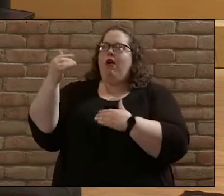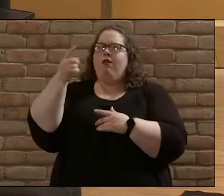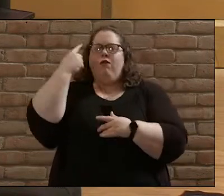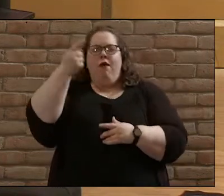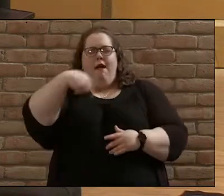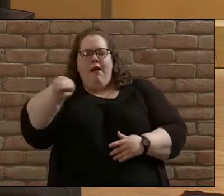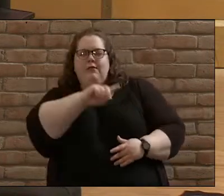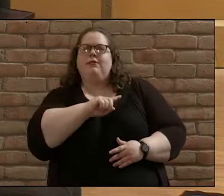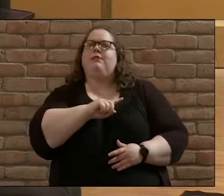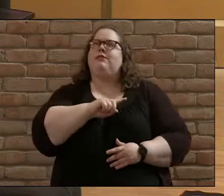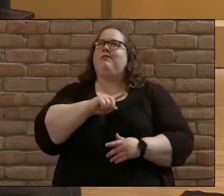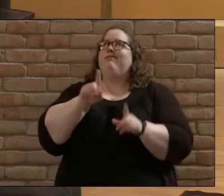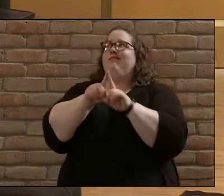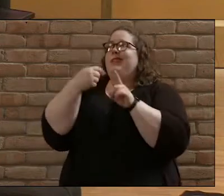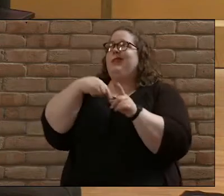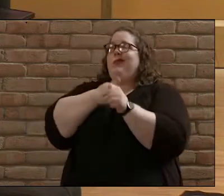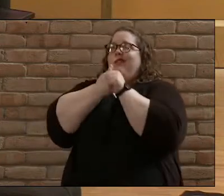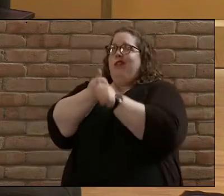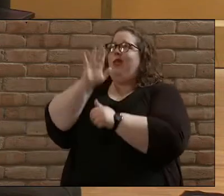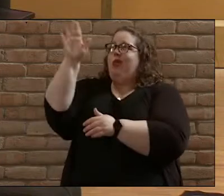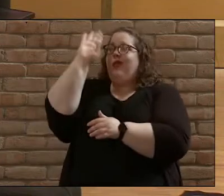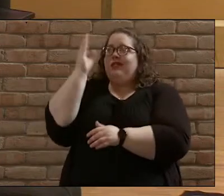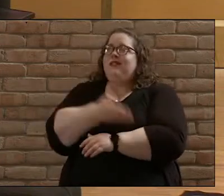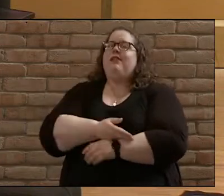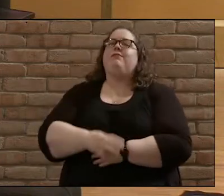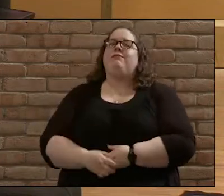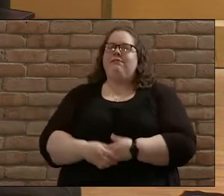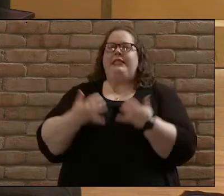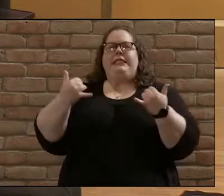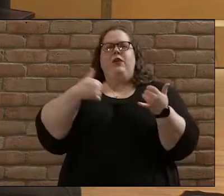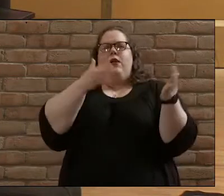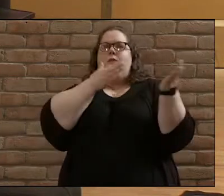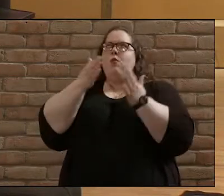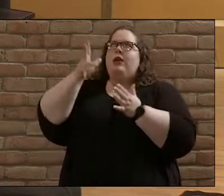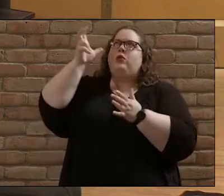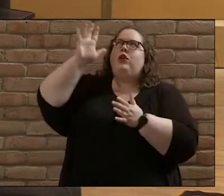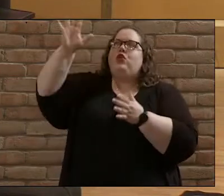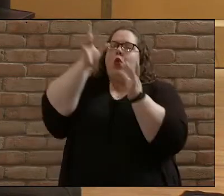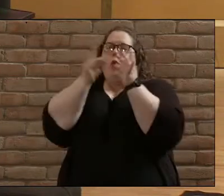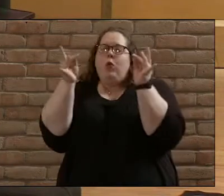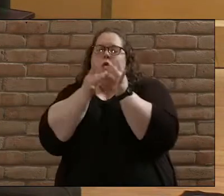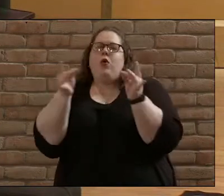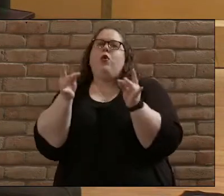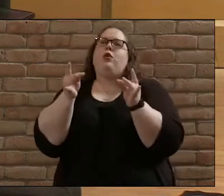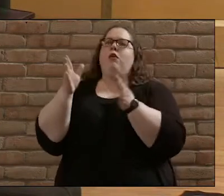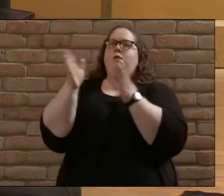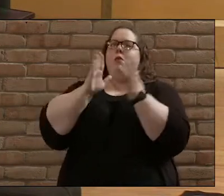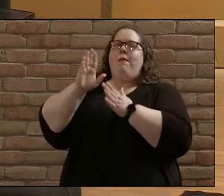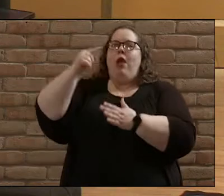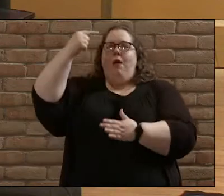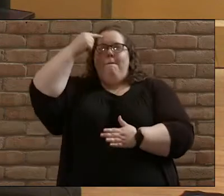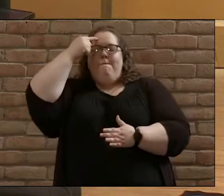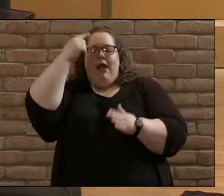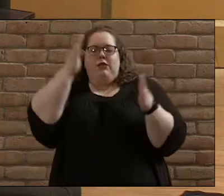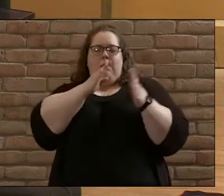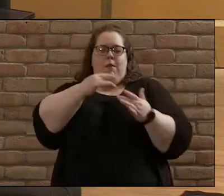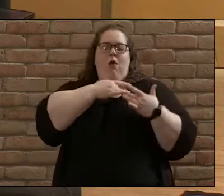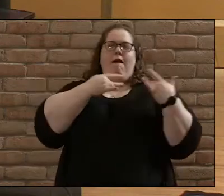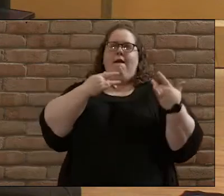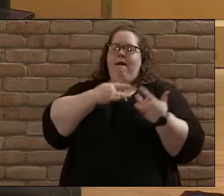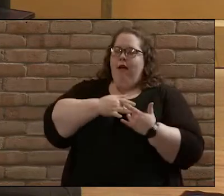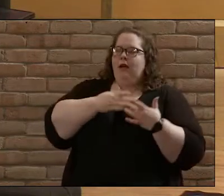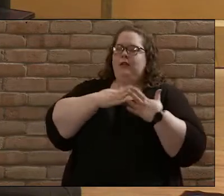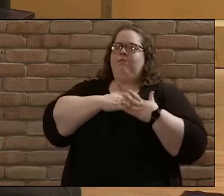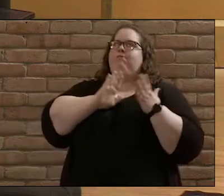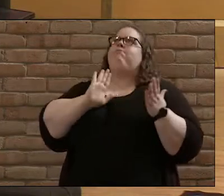we follow your Son. Today, as we prepare to hear your word, we pray that you would prepare our minds and our hearts, remove